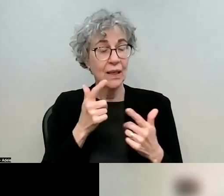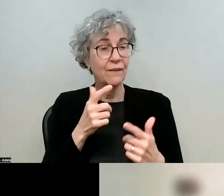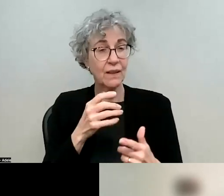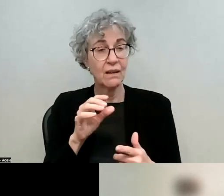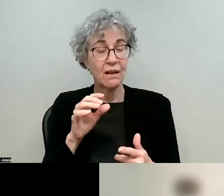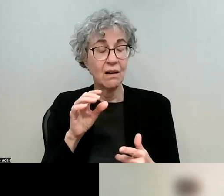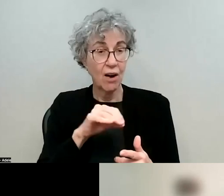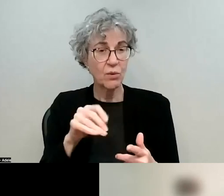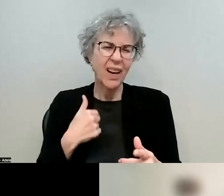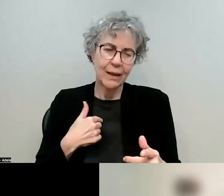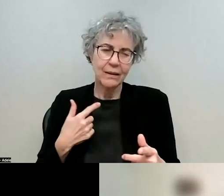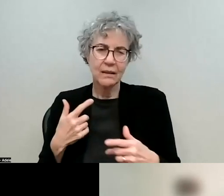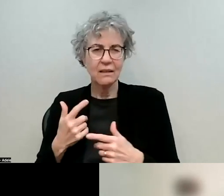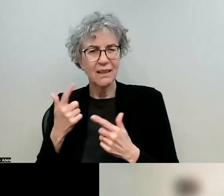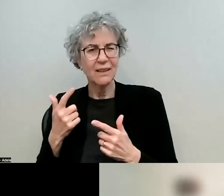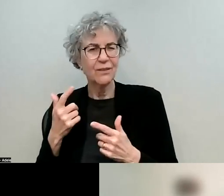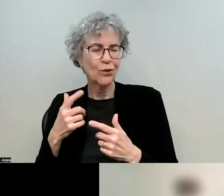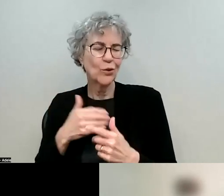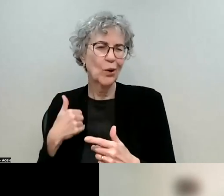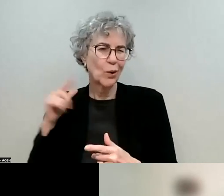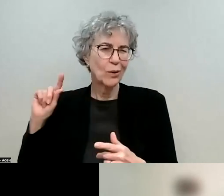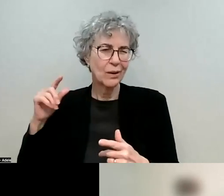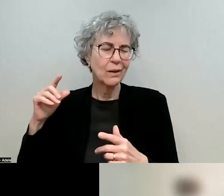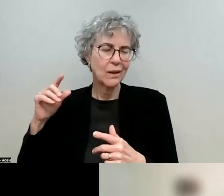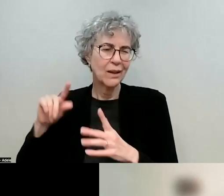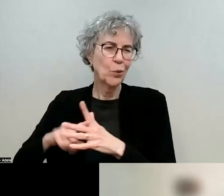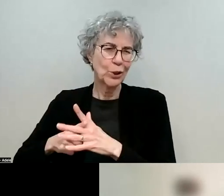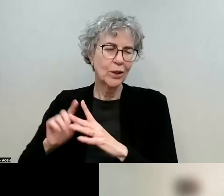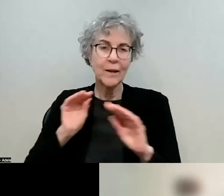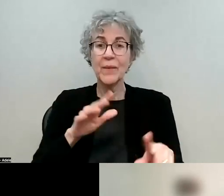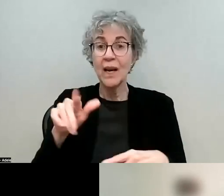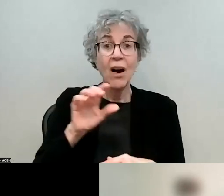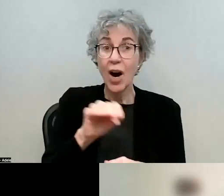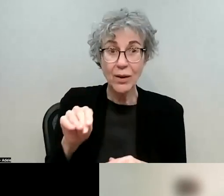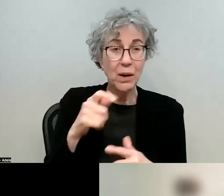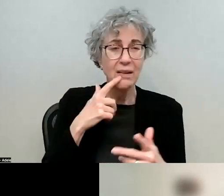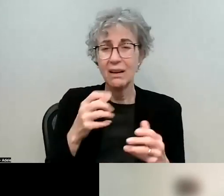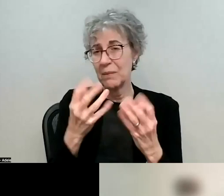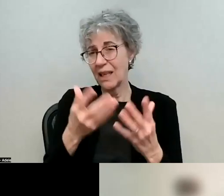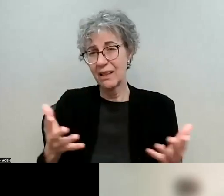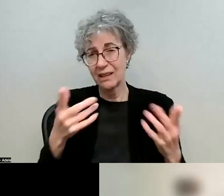Toronto. I'm not sure. I know there's a lot of stuff going on in Ottawa. Certainly the National Housing Strategy